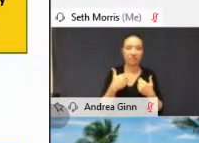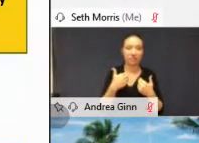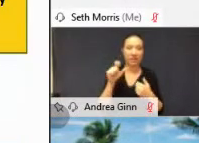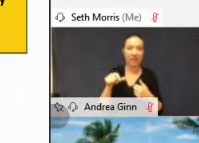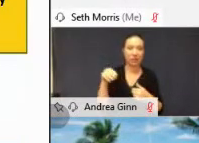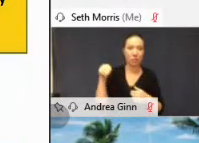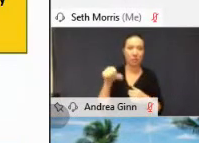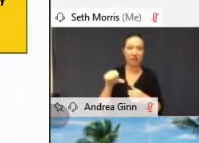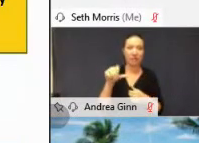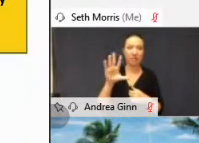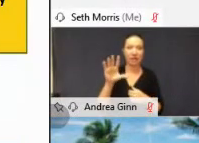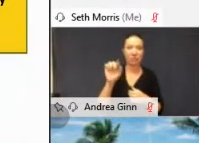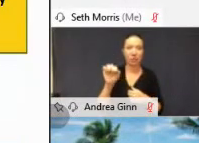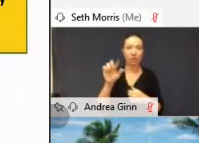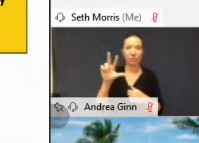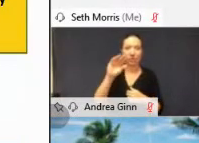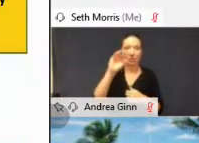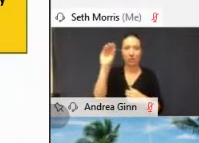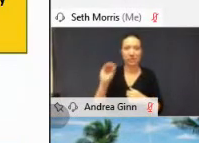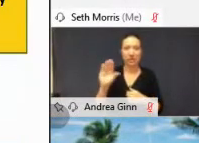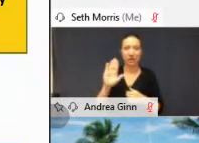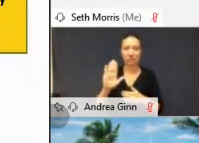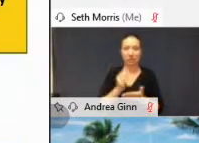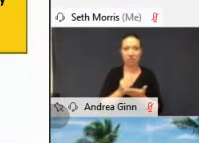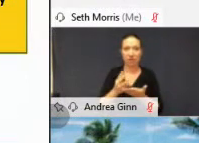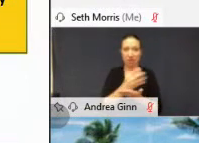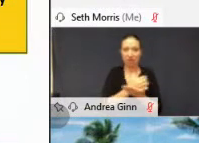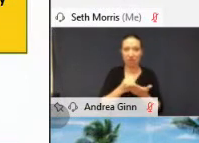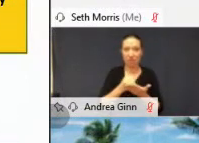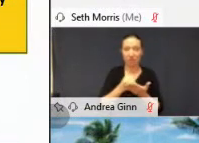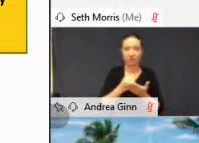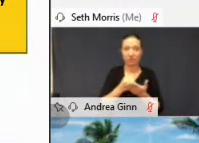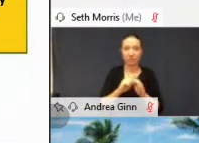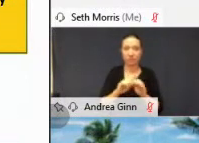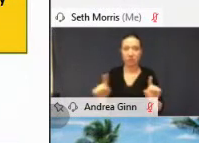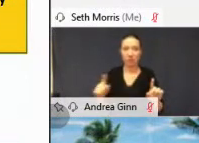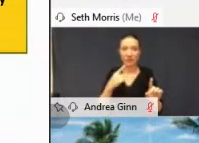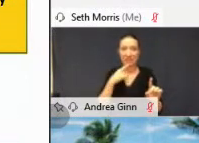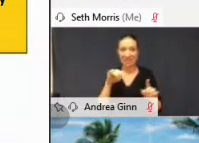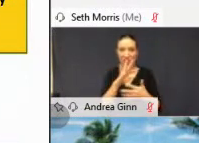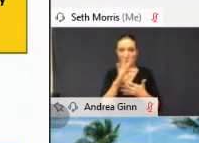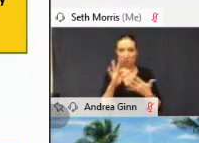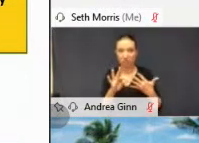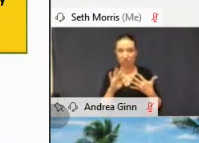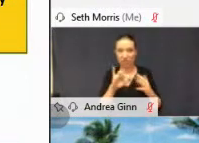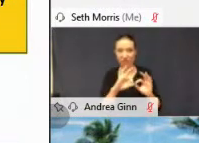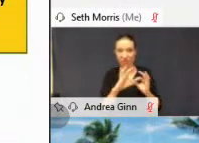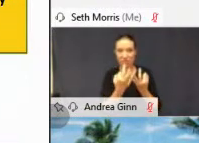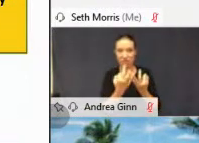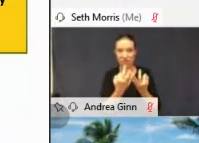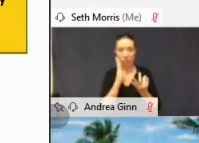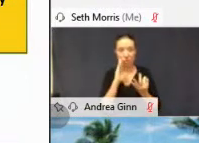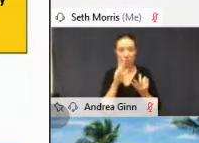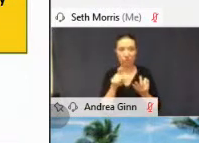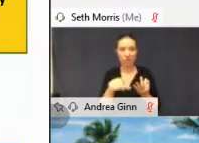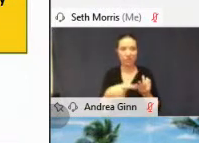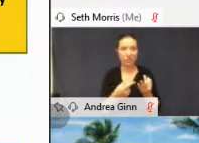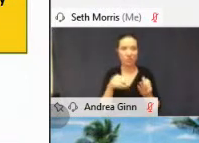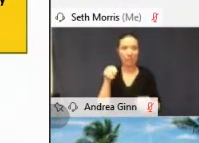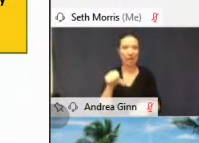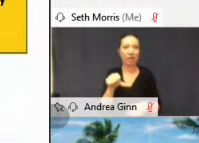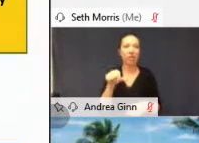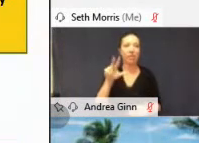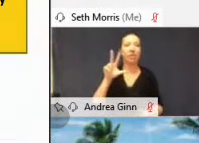5.3% of their income, we'd say, for this family, under this option, we're going to require you to pay no more than